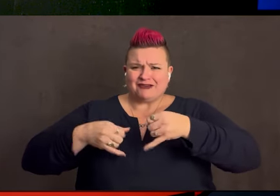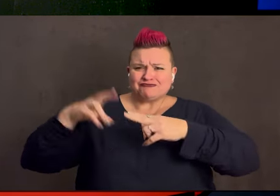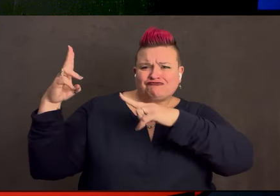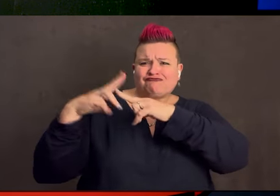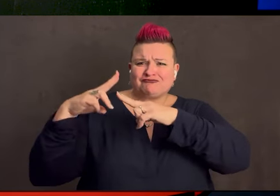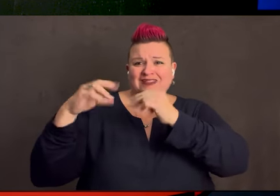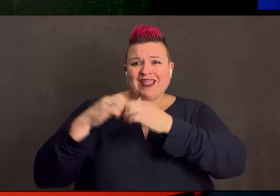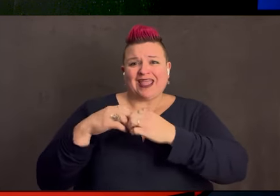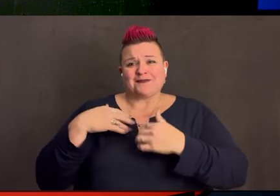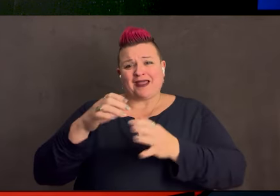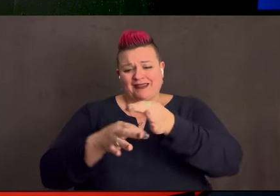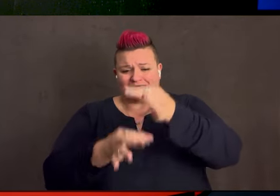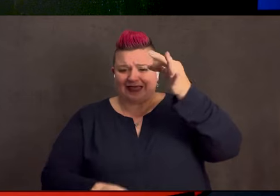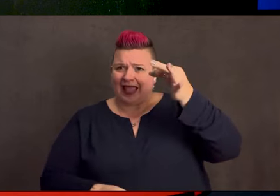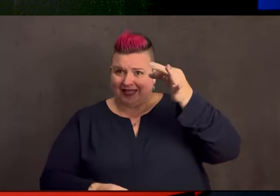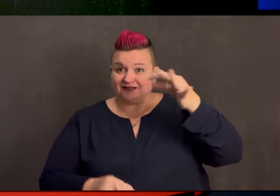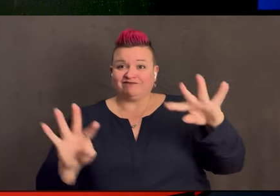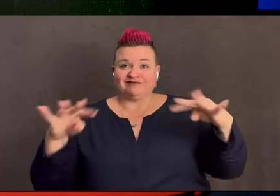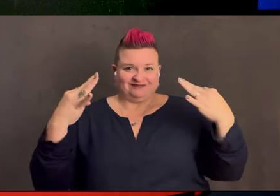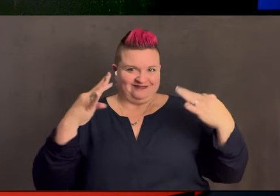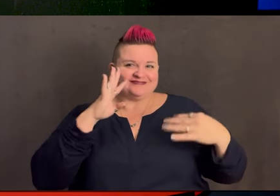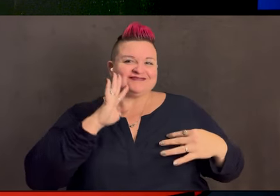show-stopping cane.